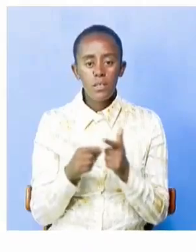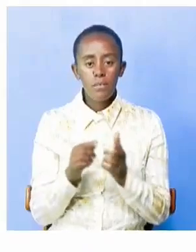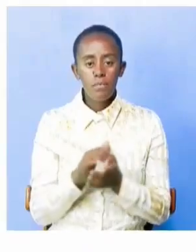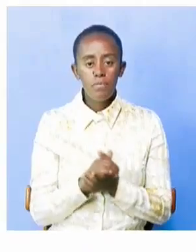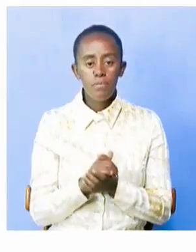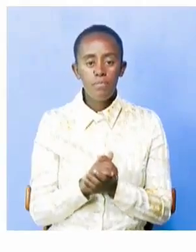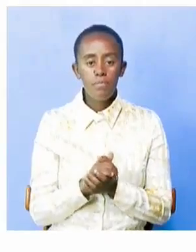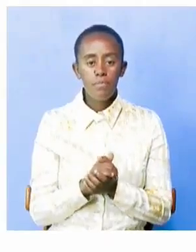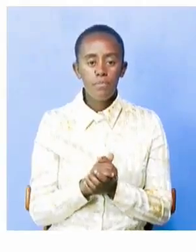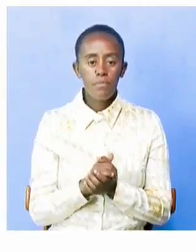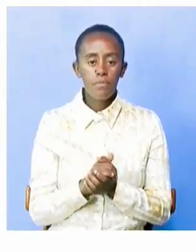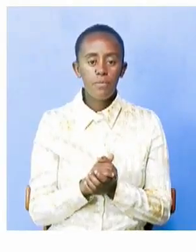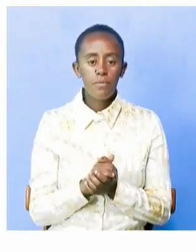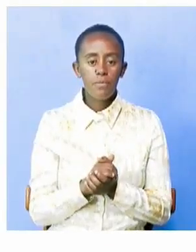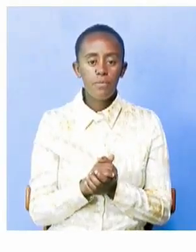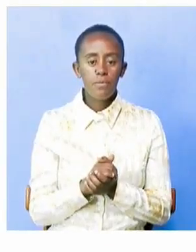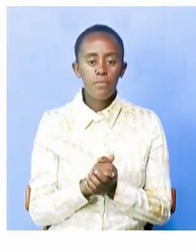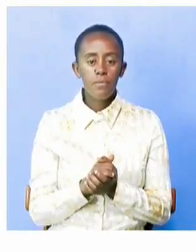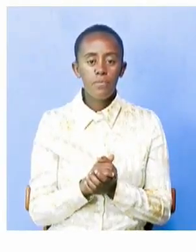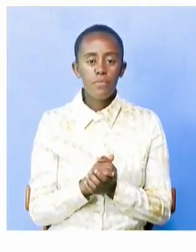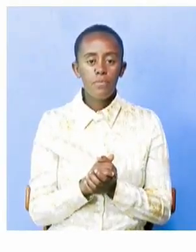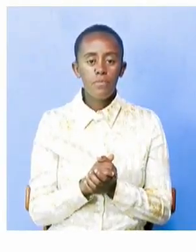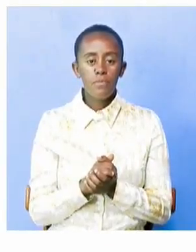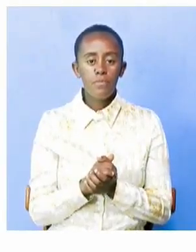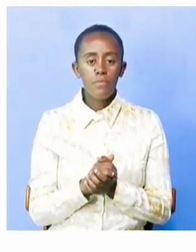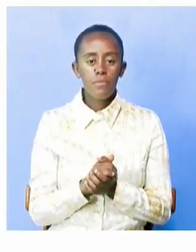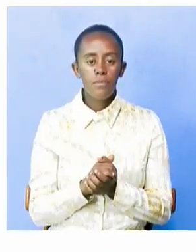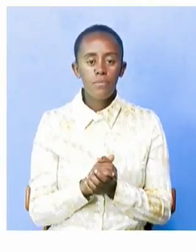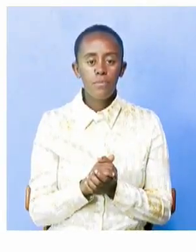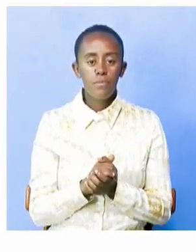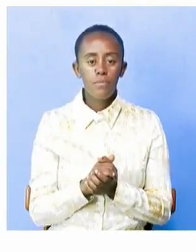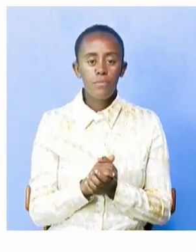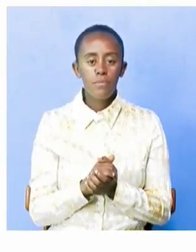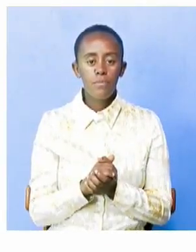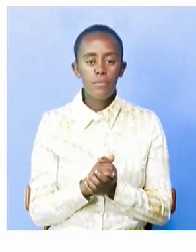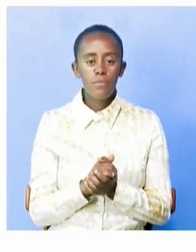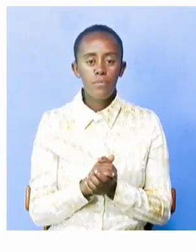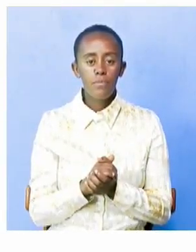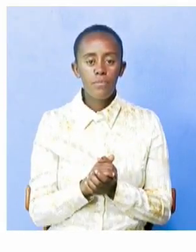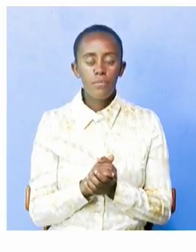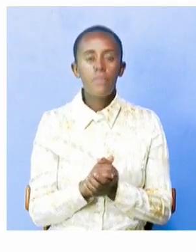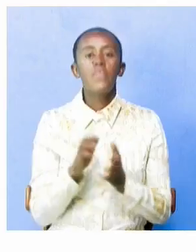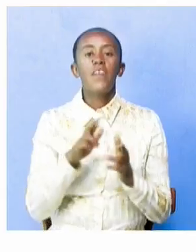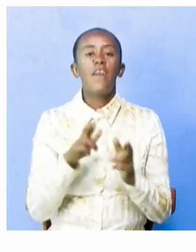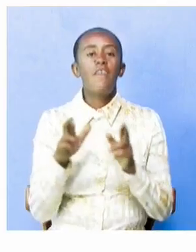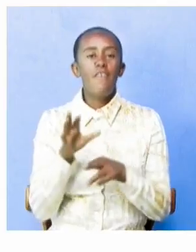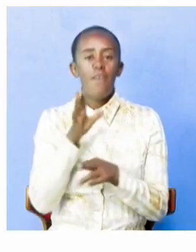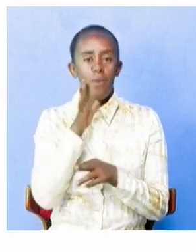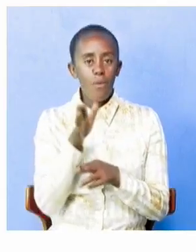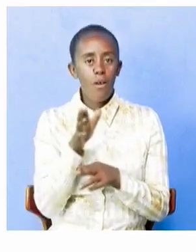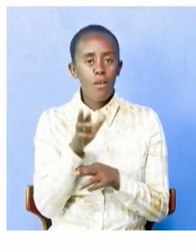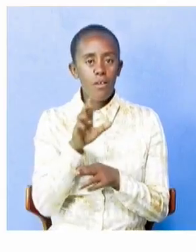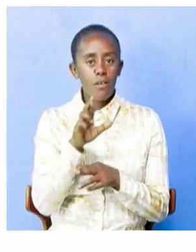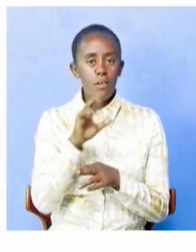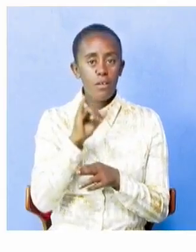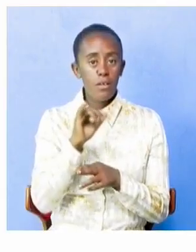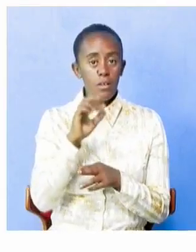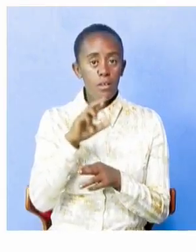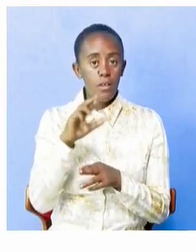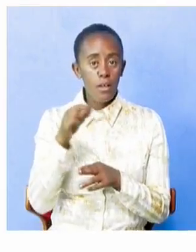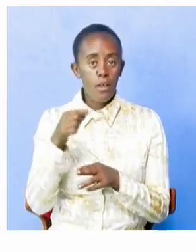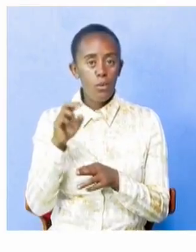second way of using it is when it is irregular